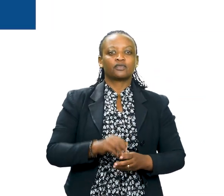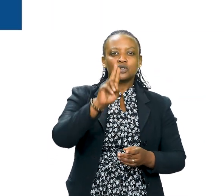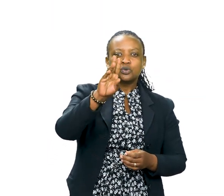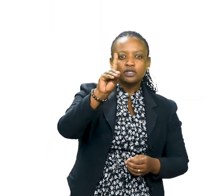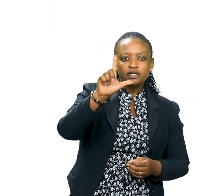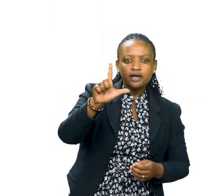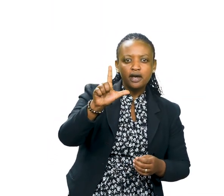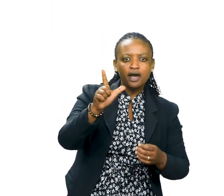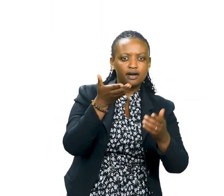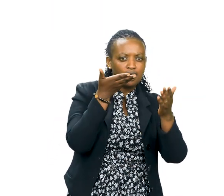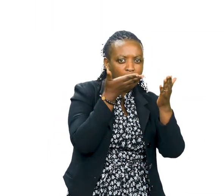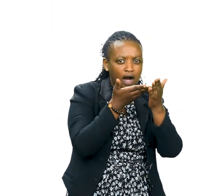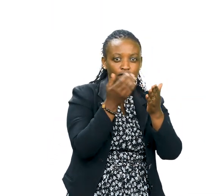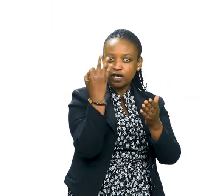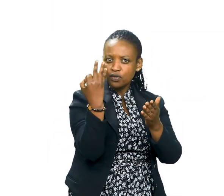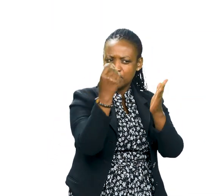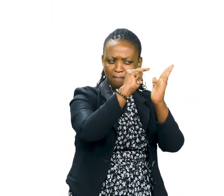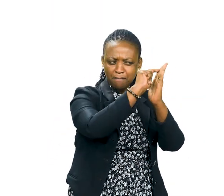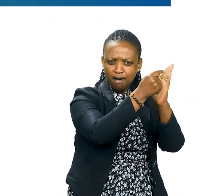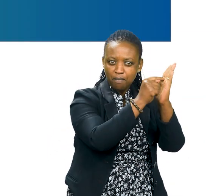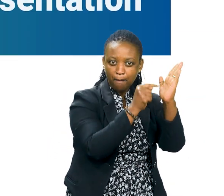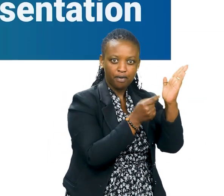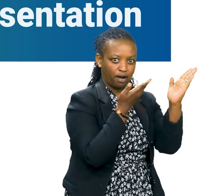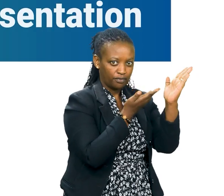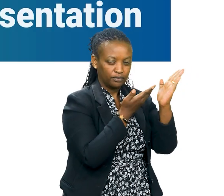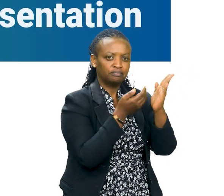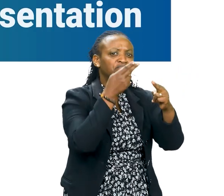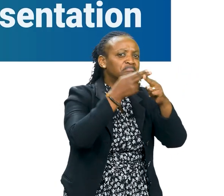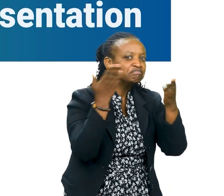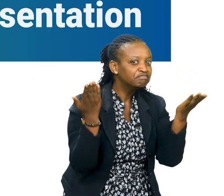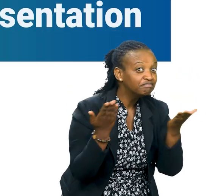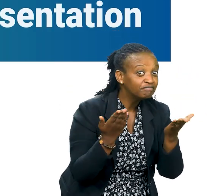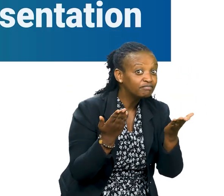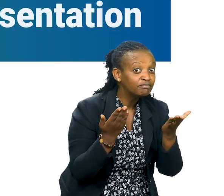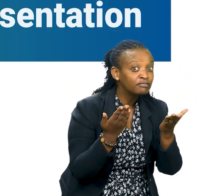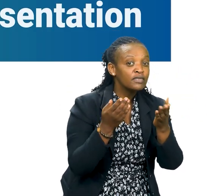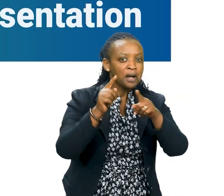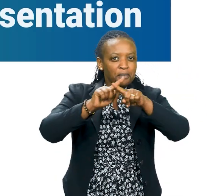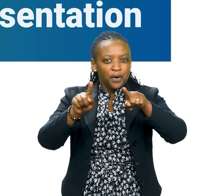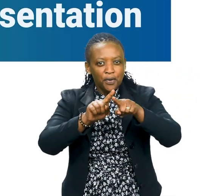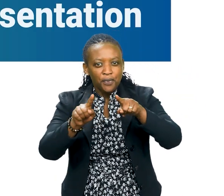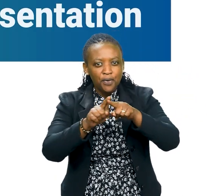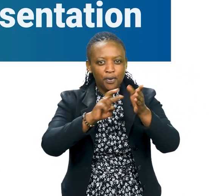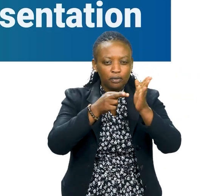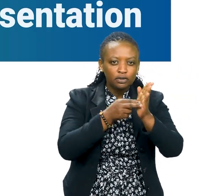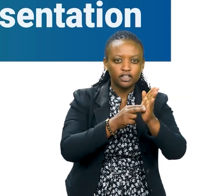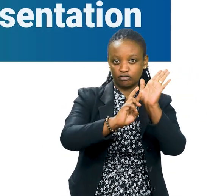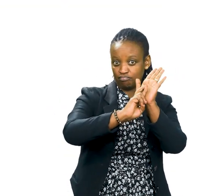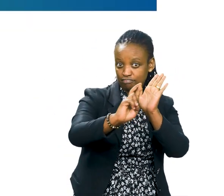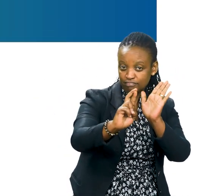UDL is mediated in 3 principles, namely multiple means of